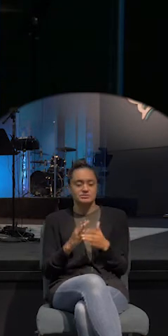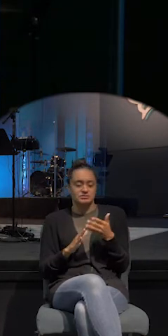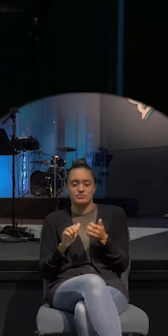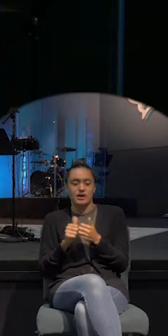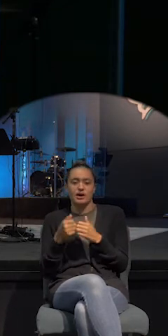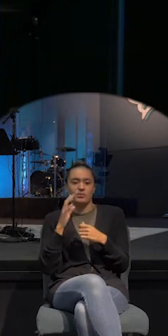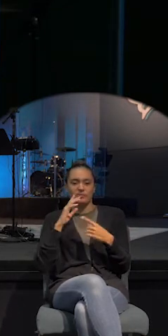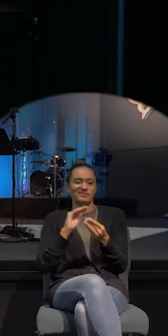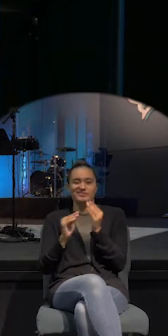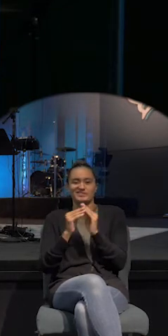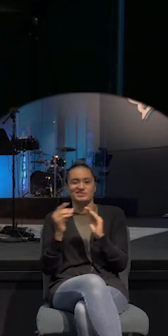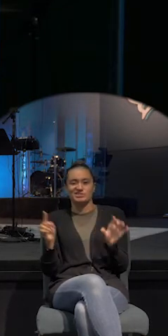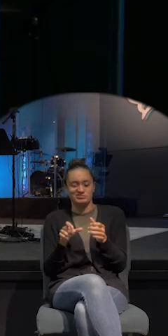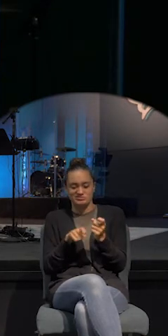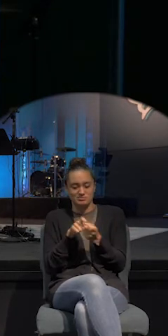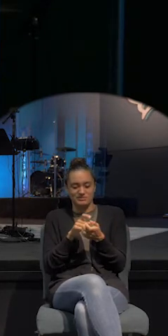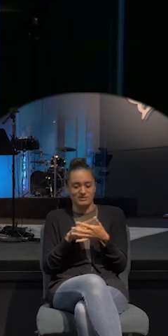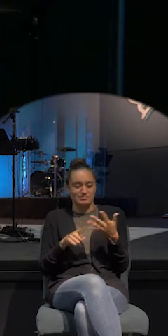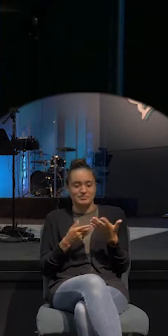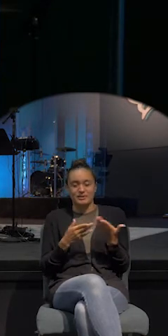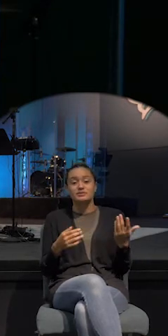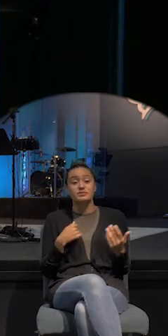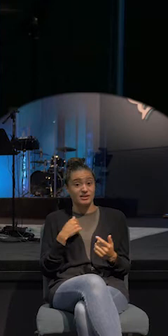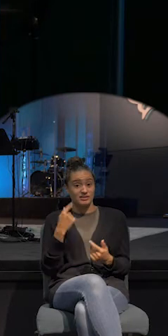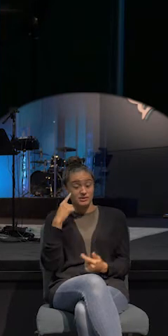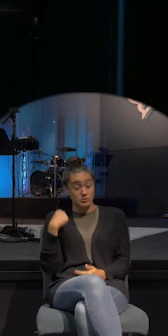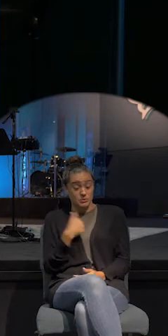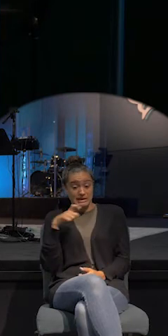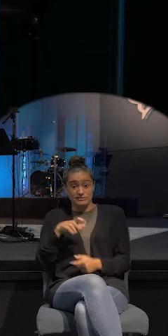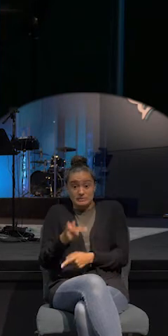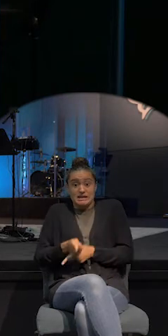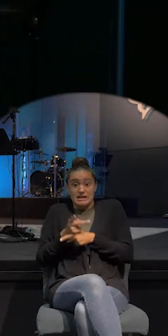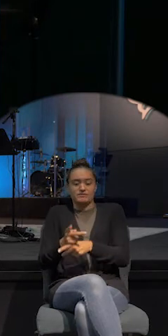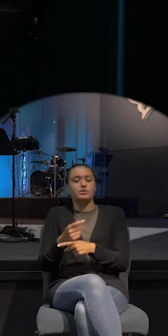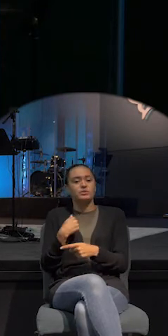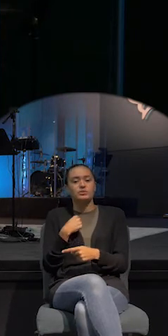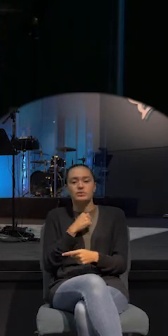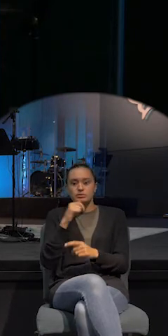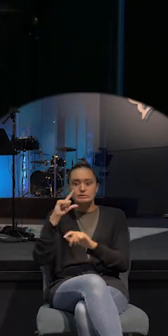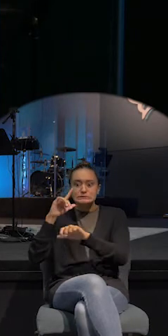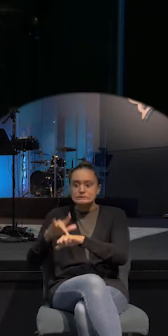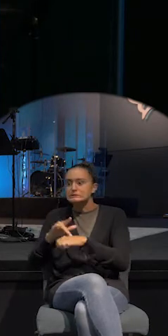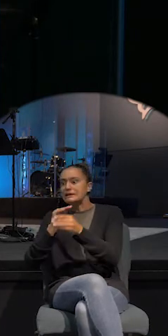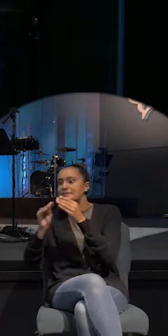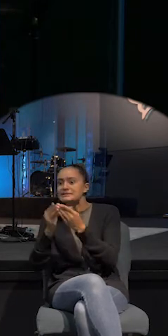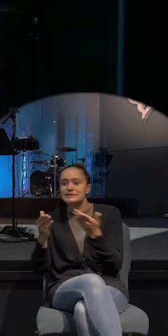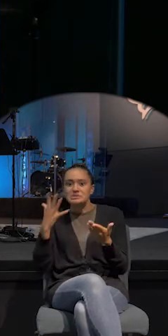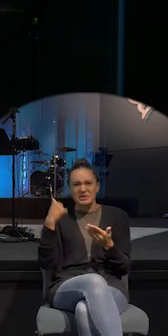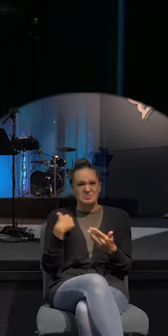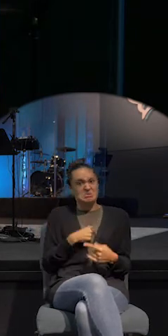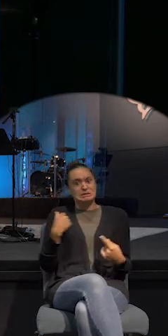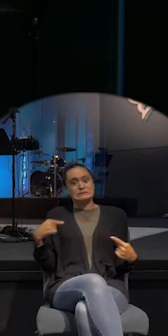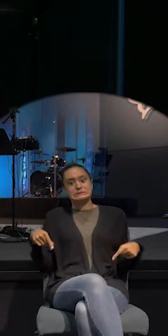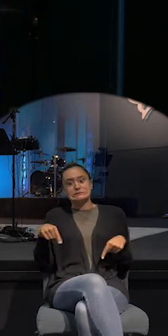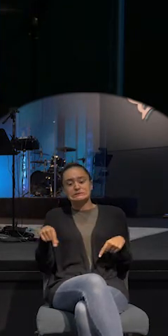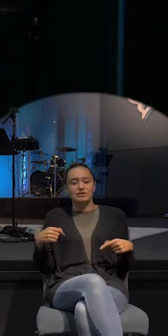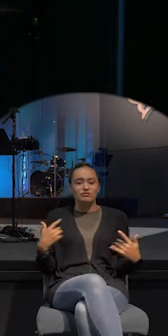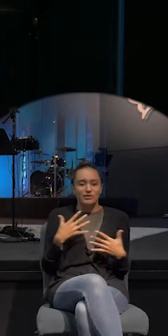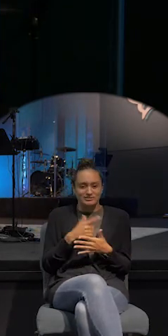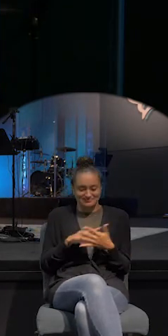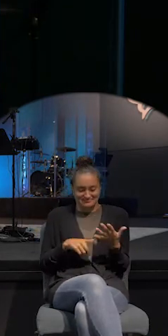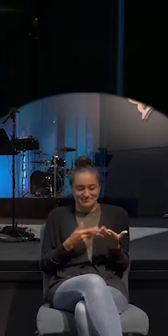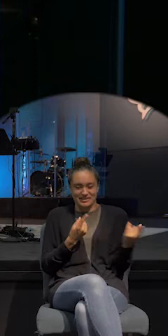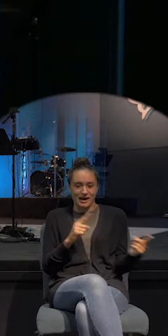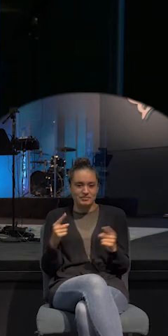things, which I think we have to be careful that we don't get caught up so much in the fixing of the things because we're afraid of what's going on and forget that